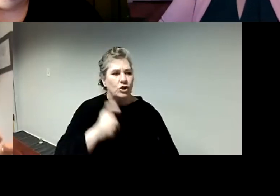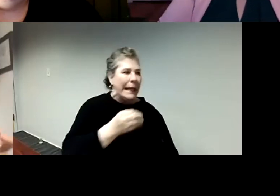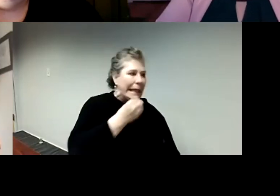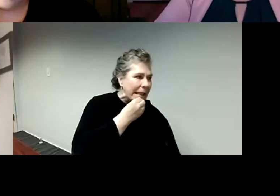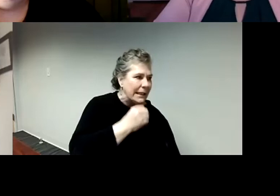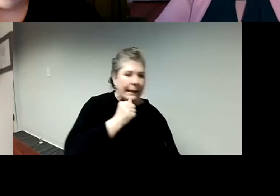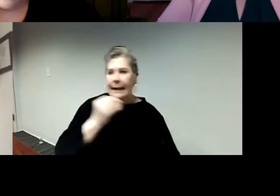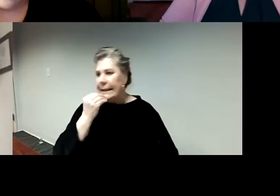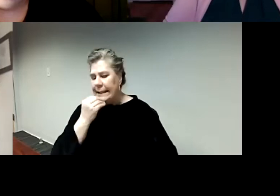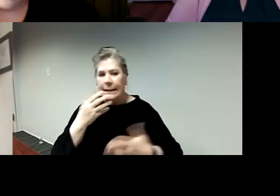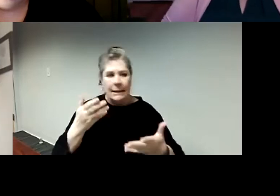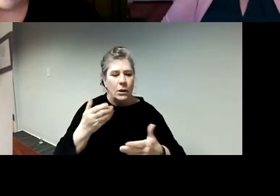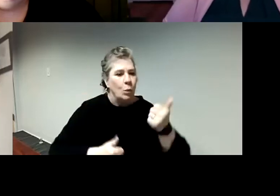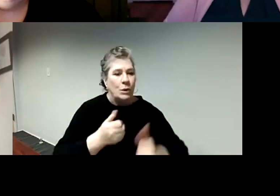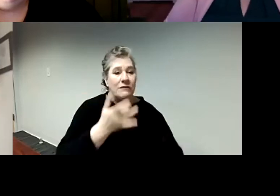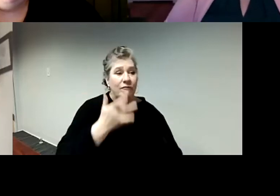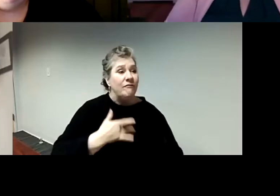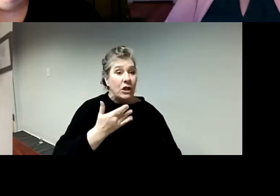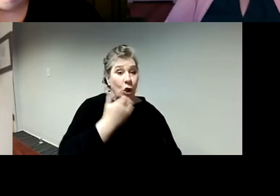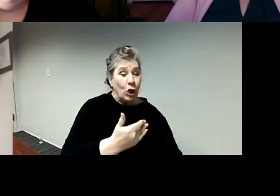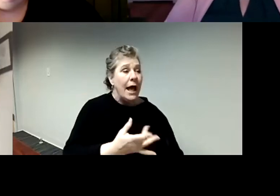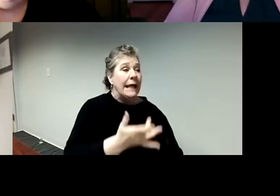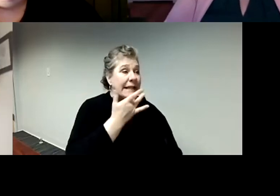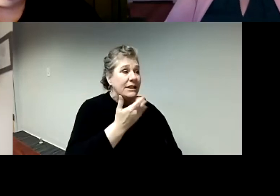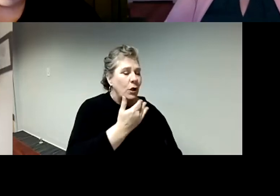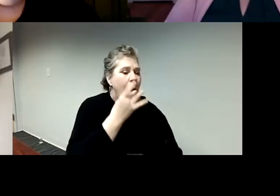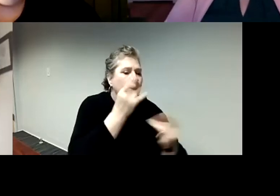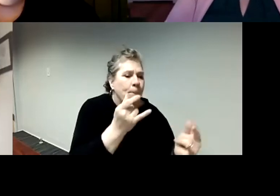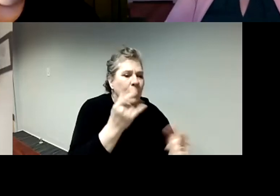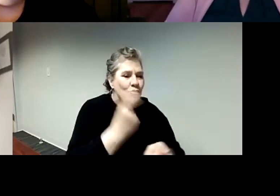eating, but what foods feel good to me, what foods taste good to me,